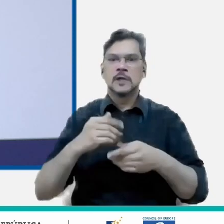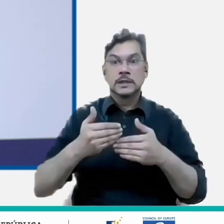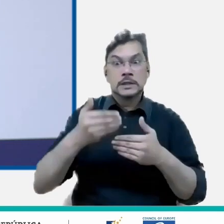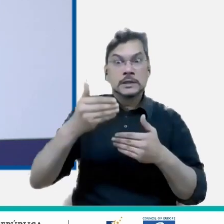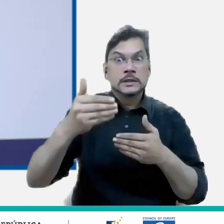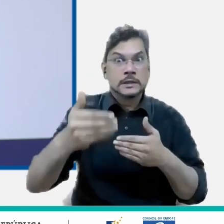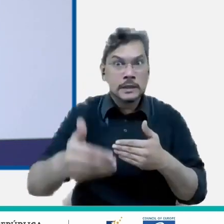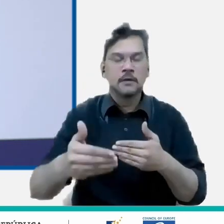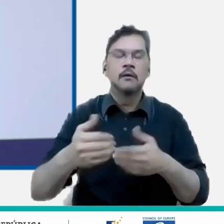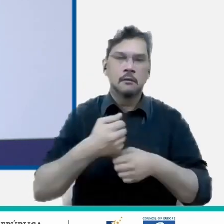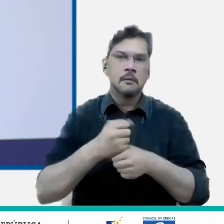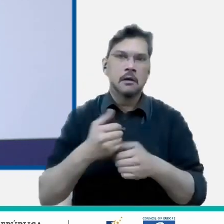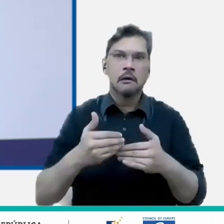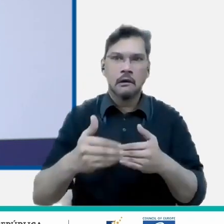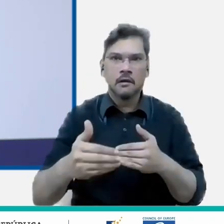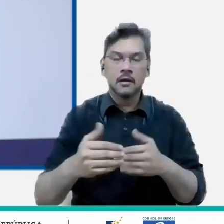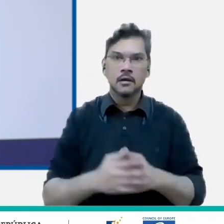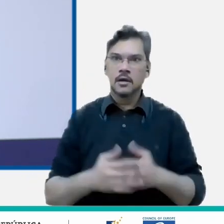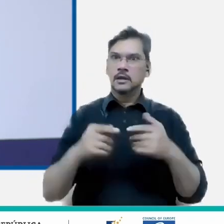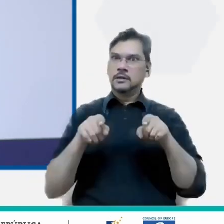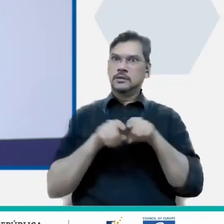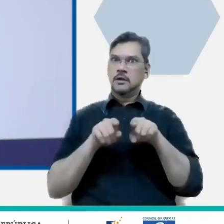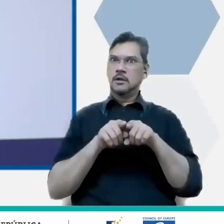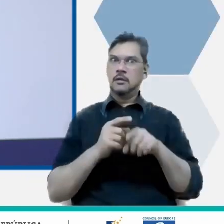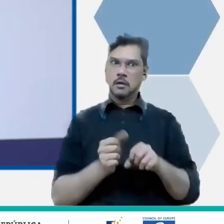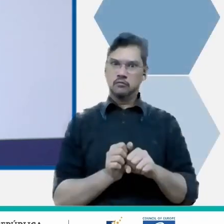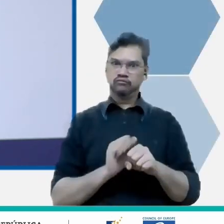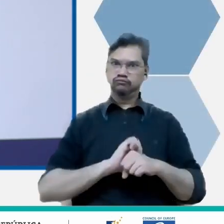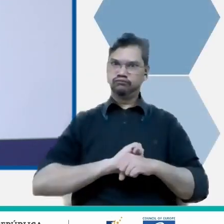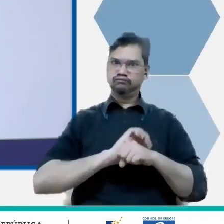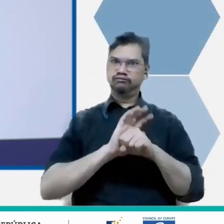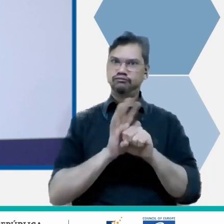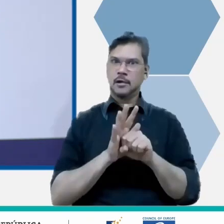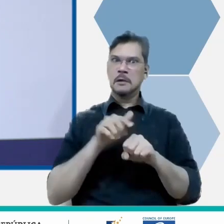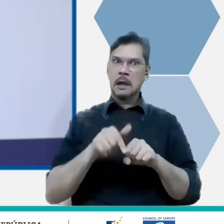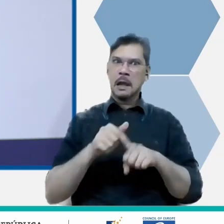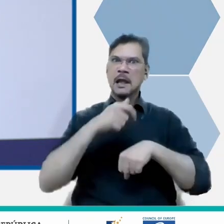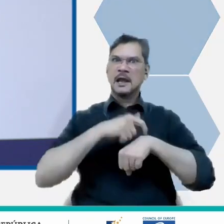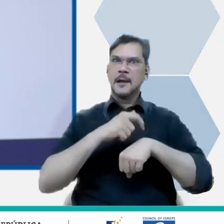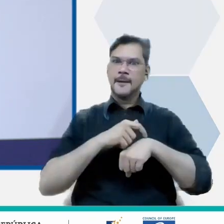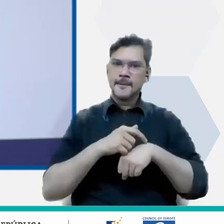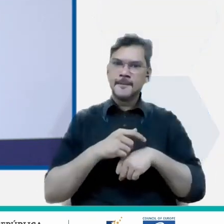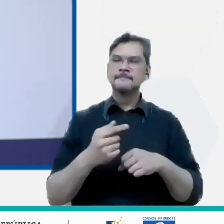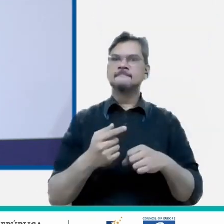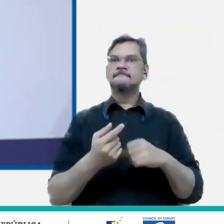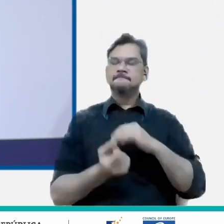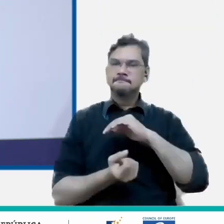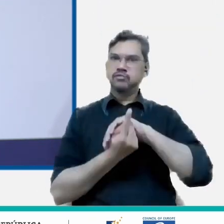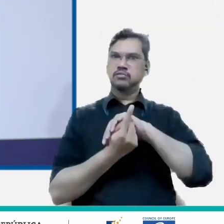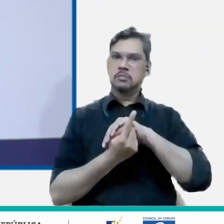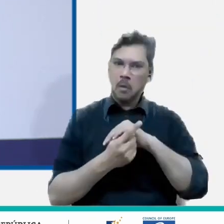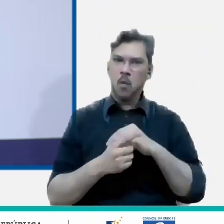the COVID-19 pandemic response and recovery. And the roadmap is also informed from